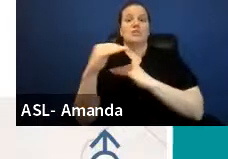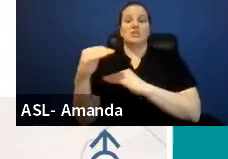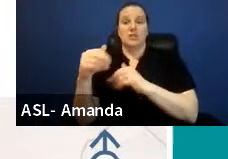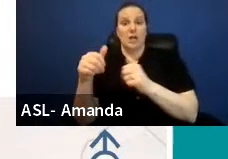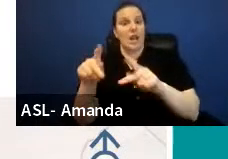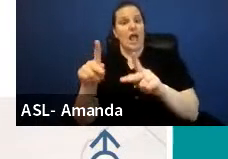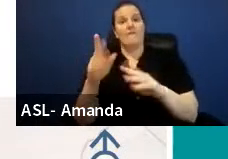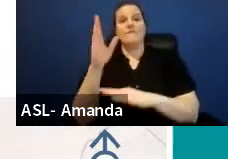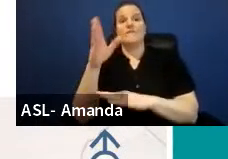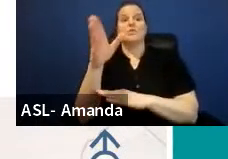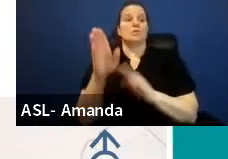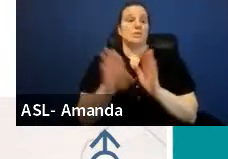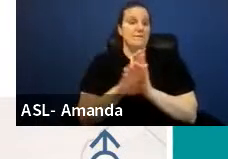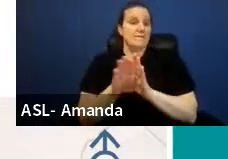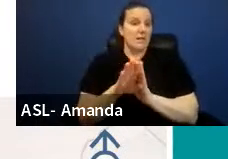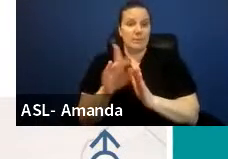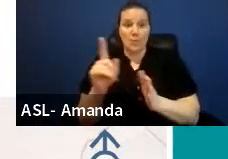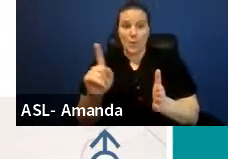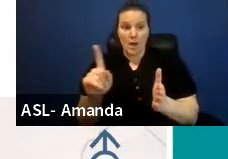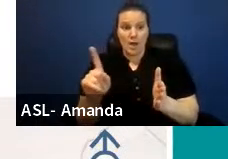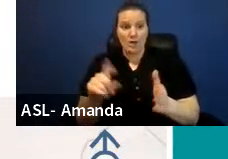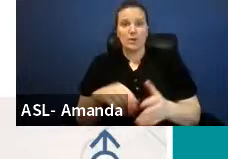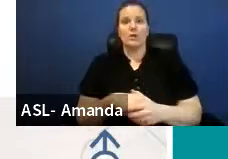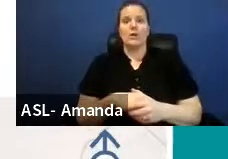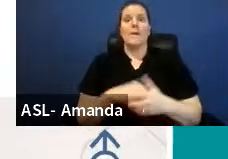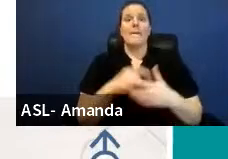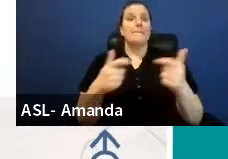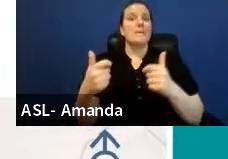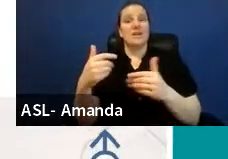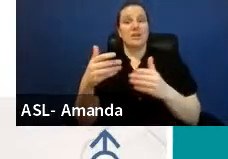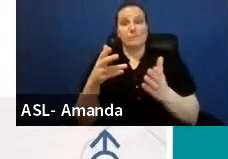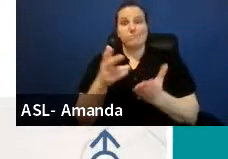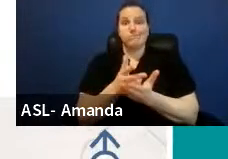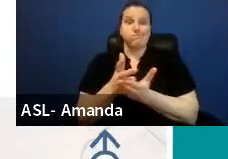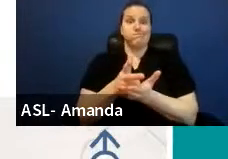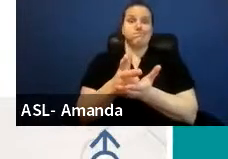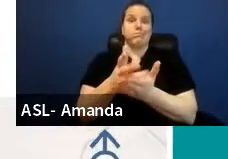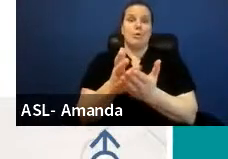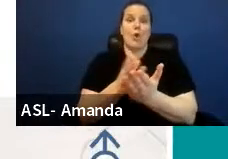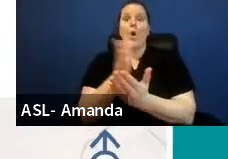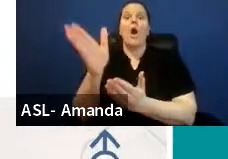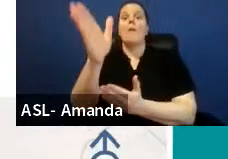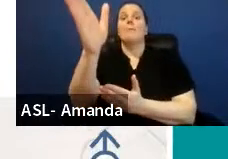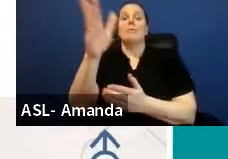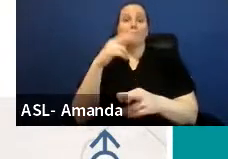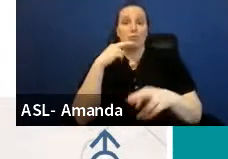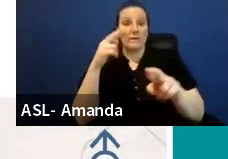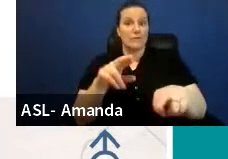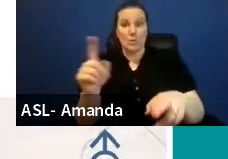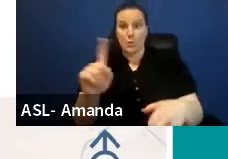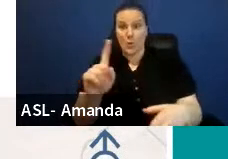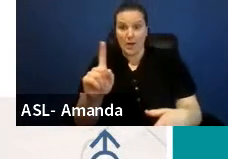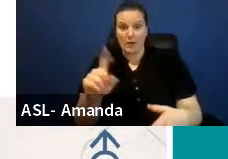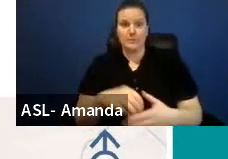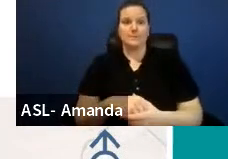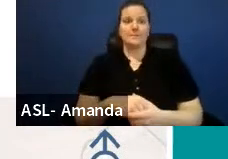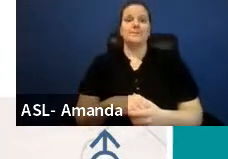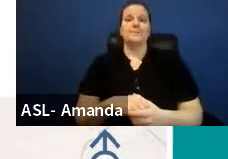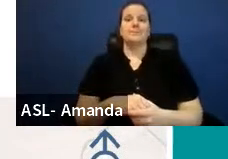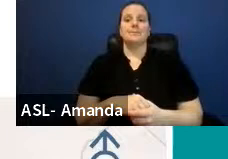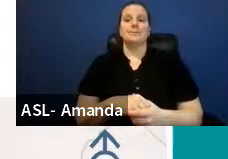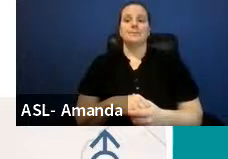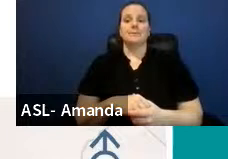future development or bigger loads moving upriver. If you look